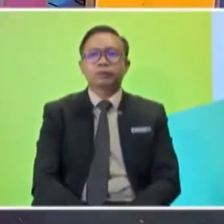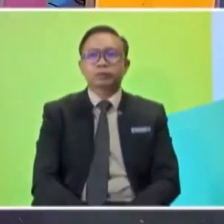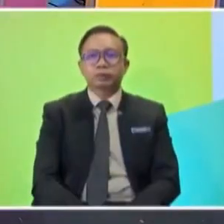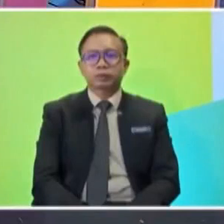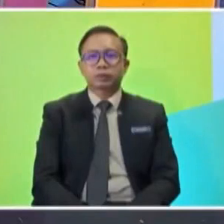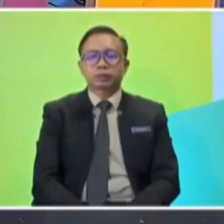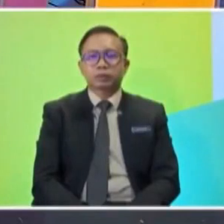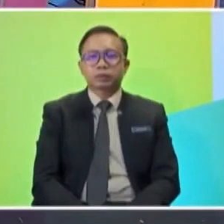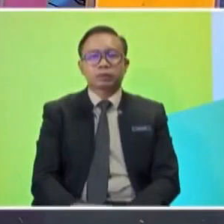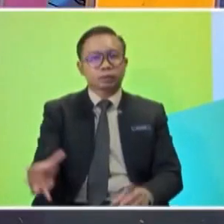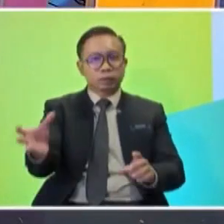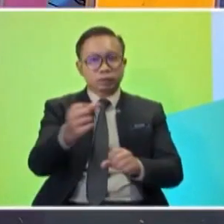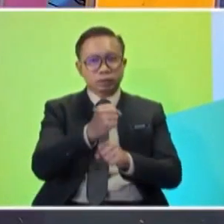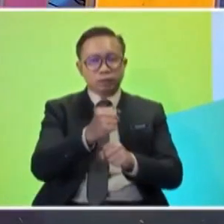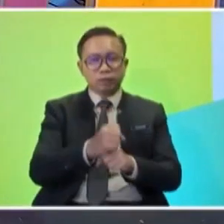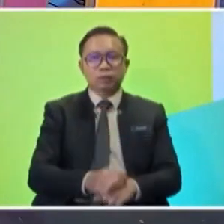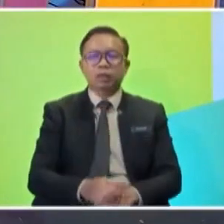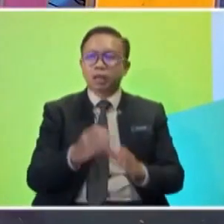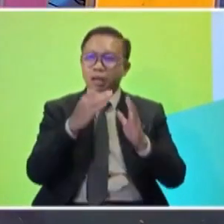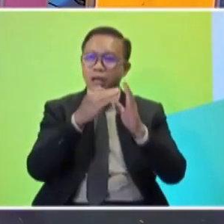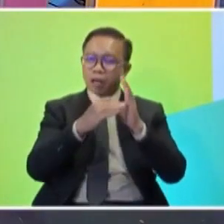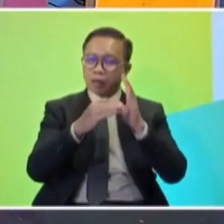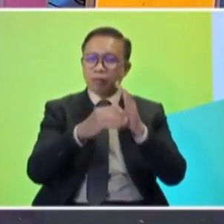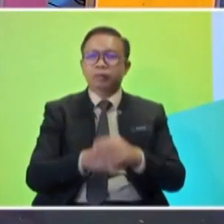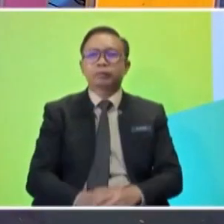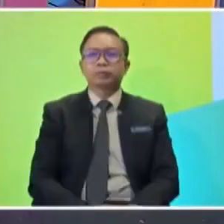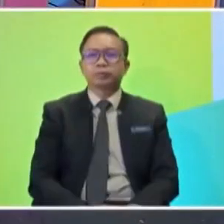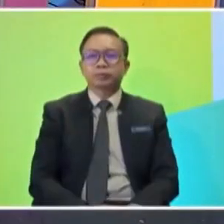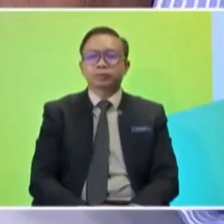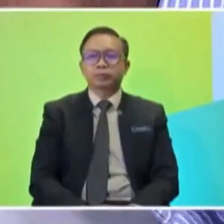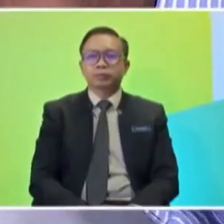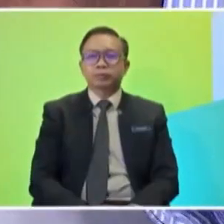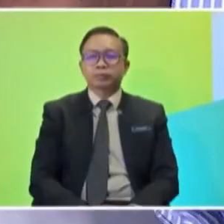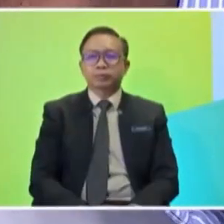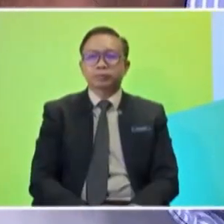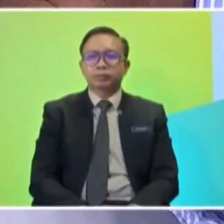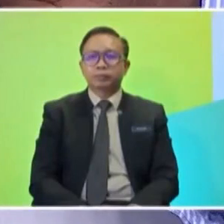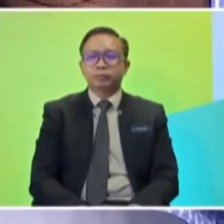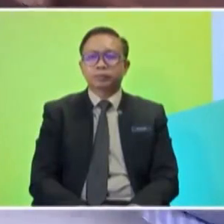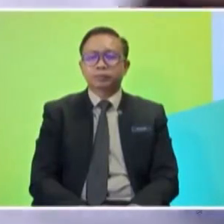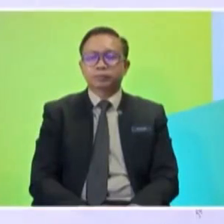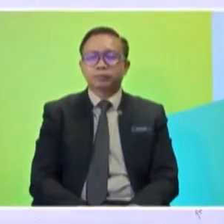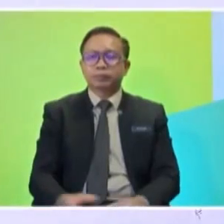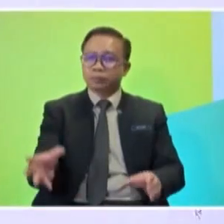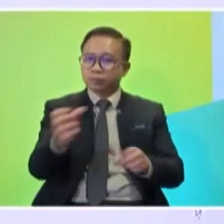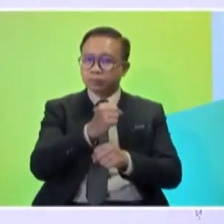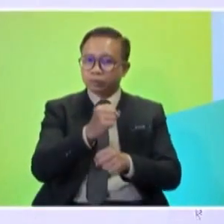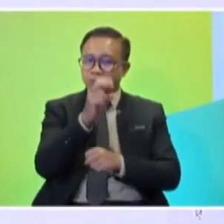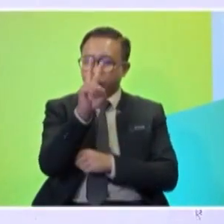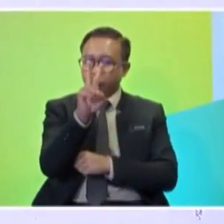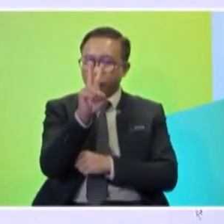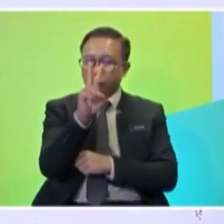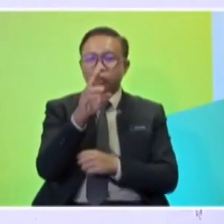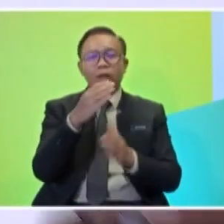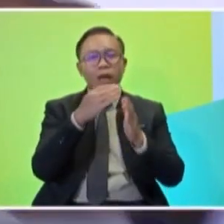kilogram means we just take this half. So one whole, if you break into two, you get half and half. So you got two half in one